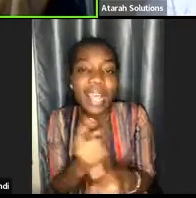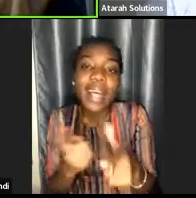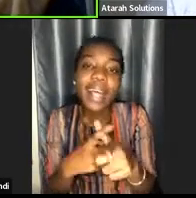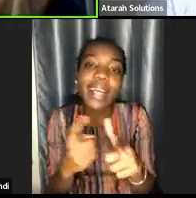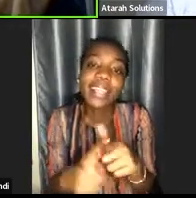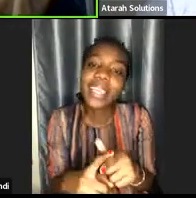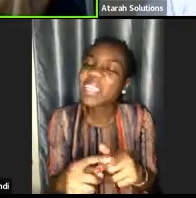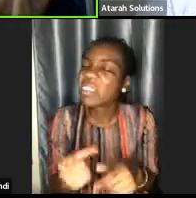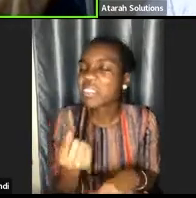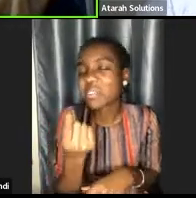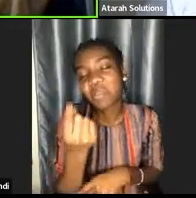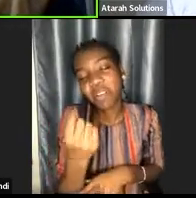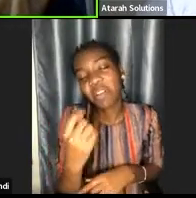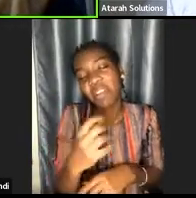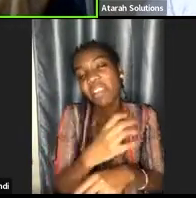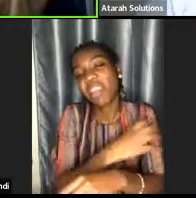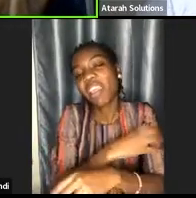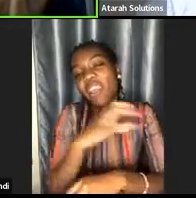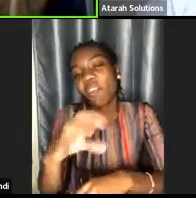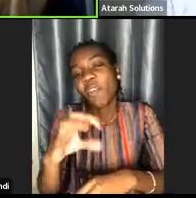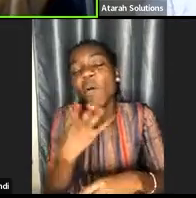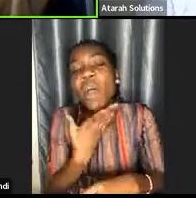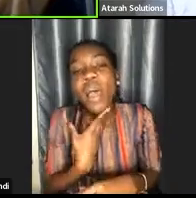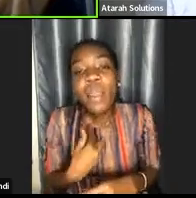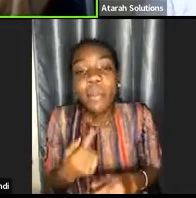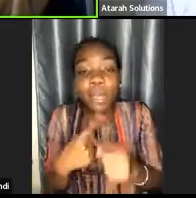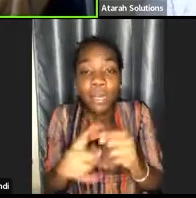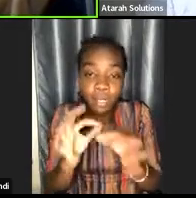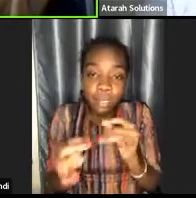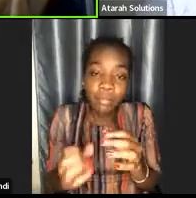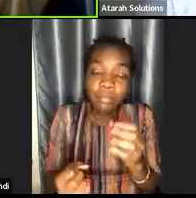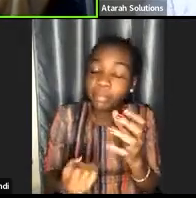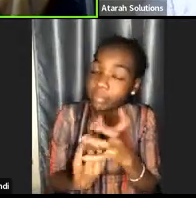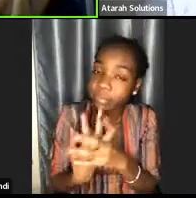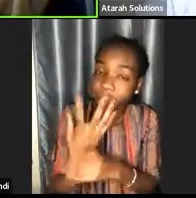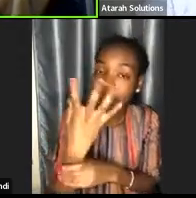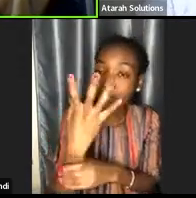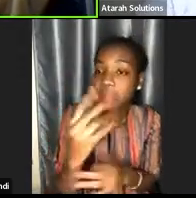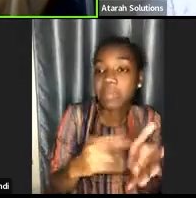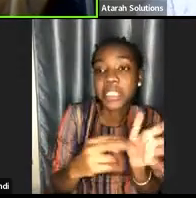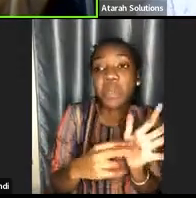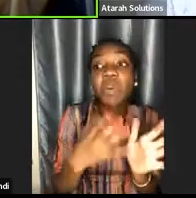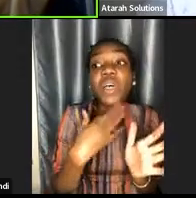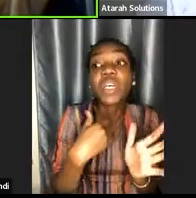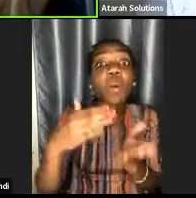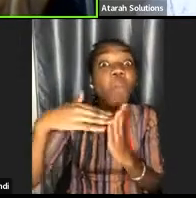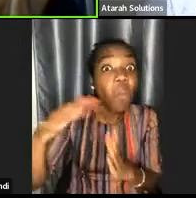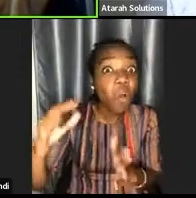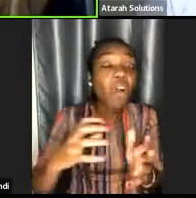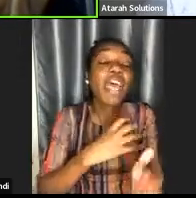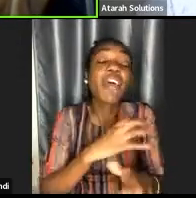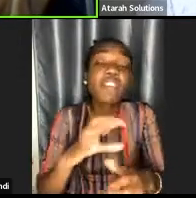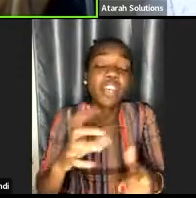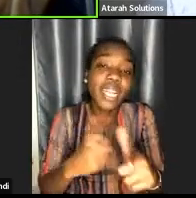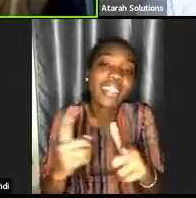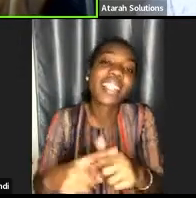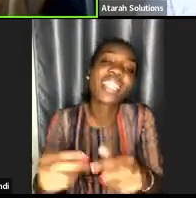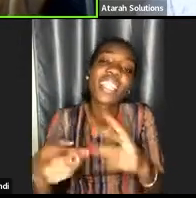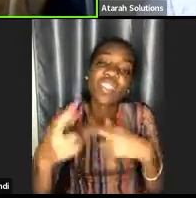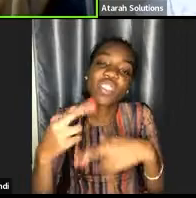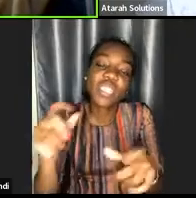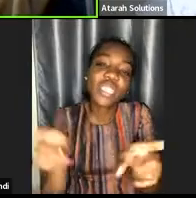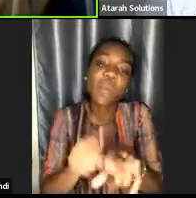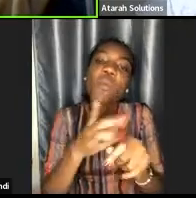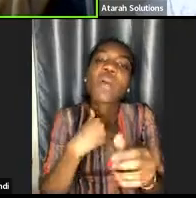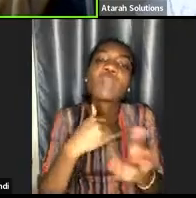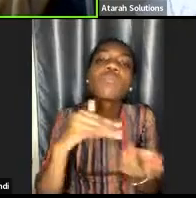required. If it grows now, becomes a conflict, more efforts are required, more resources are required. So the earlier, the better.